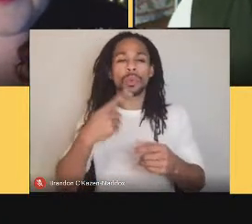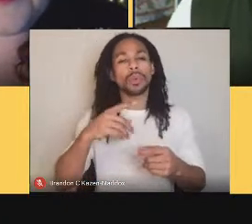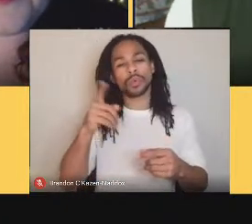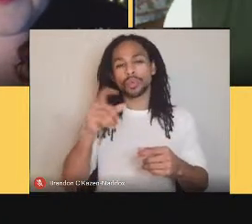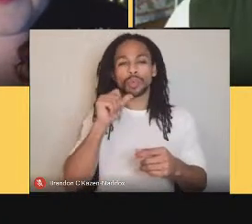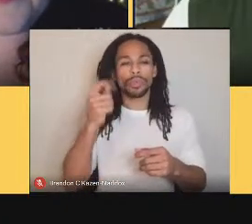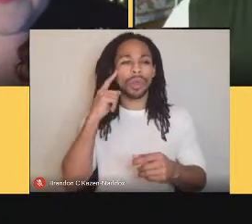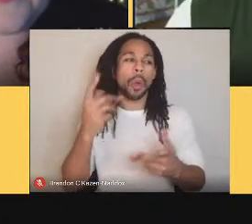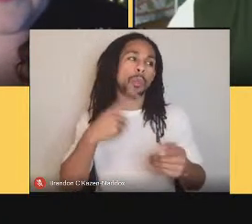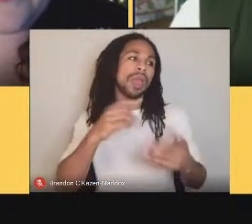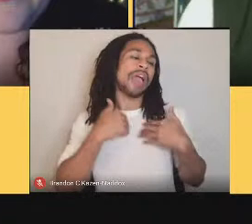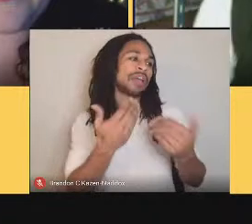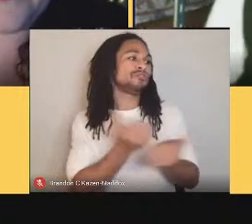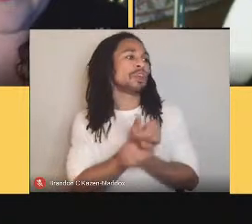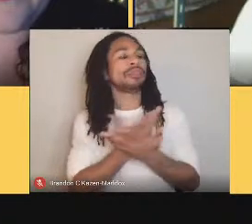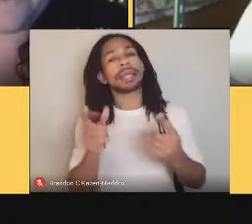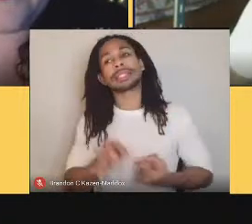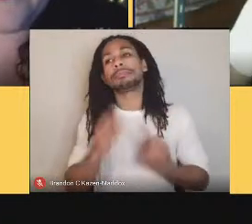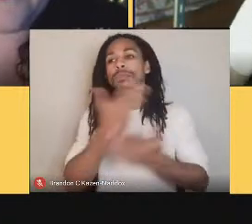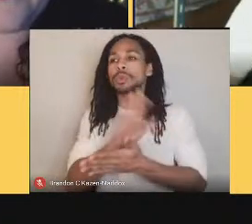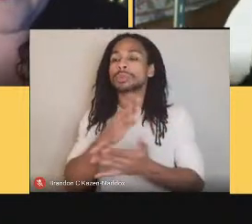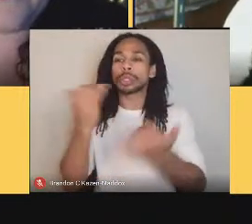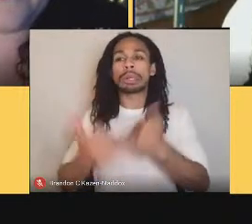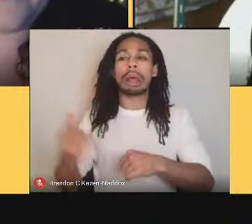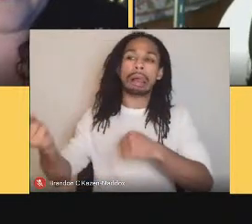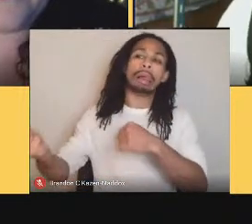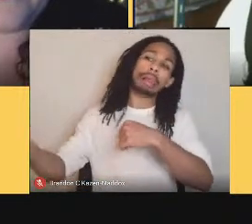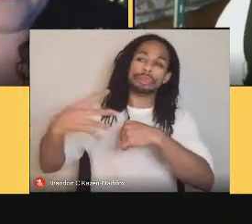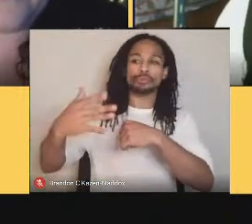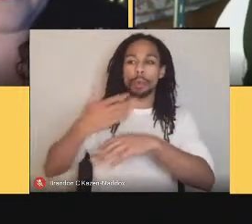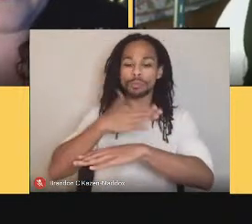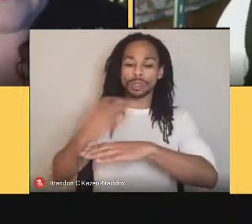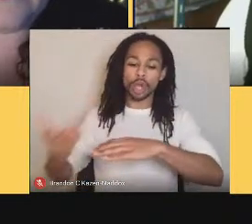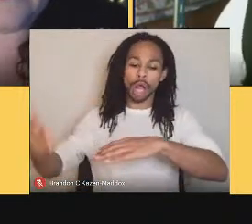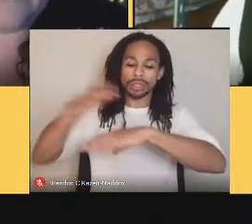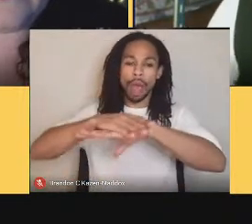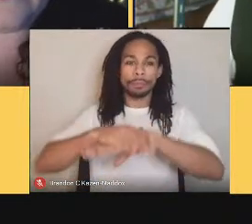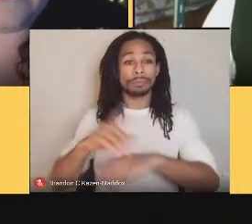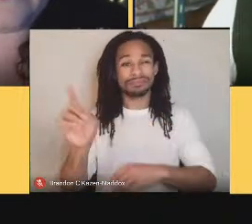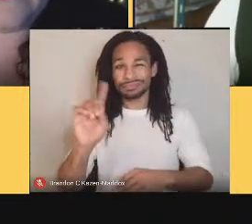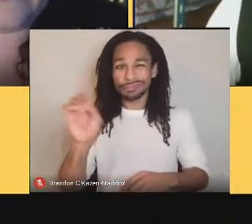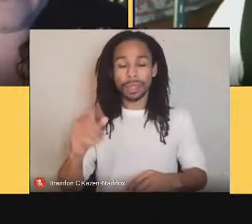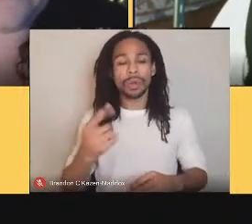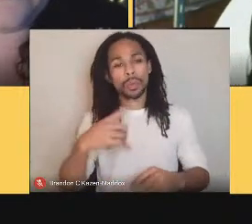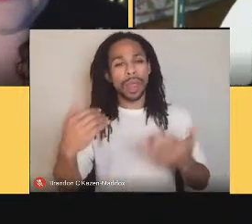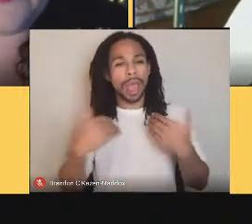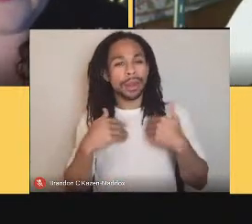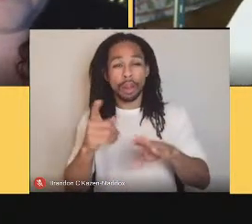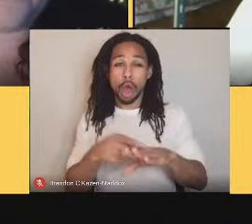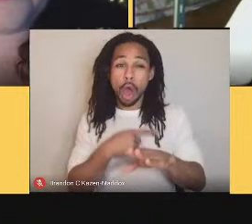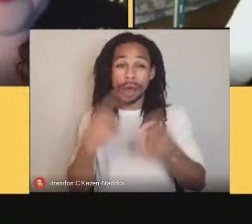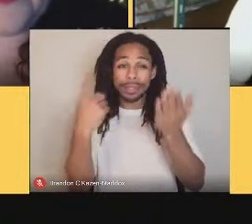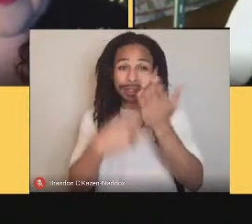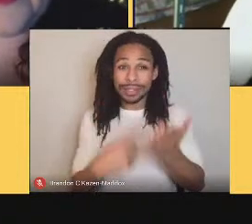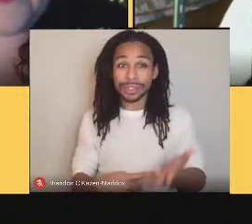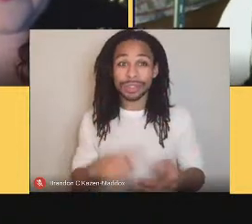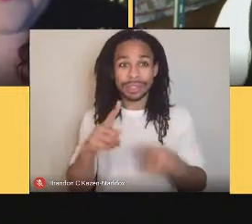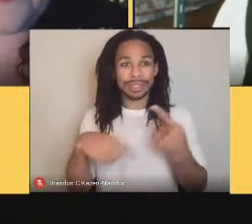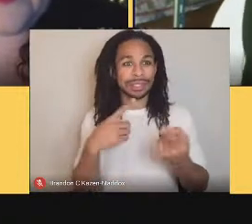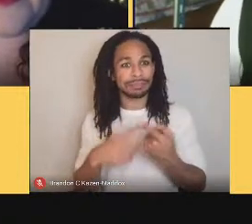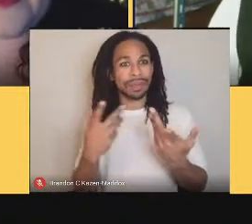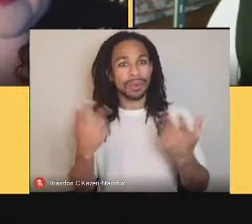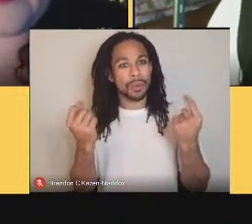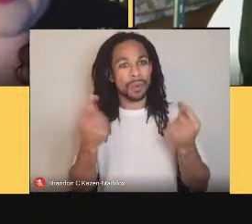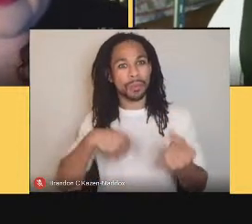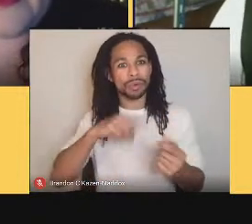let's just throw music in here at the end, you know? And we had long discussions about what we were trying